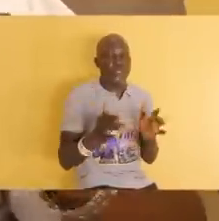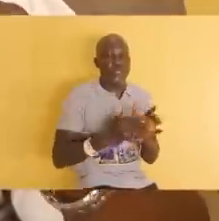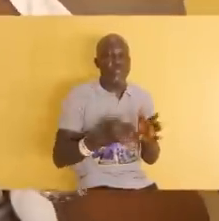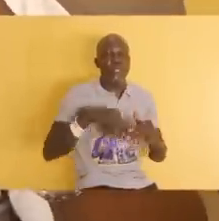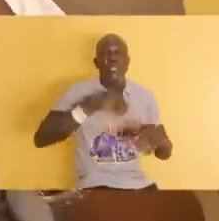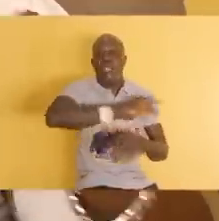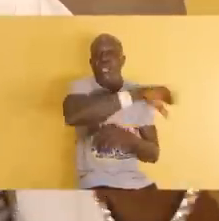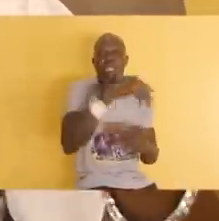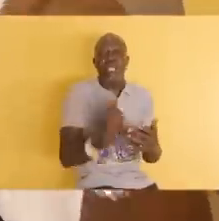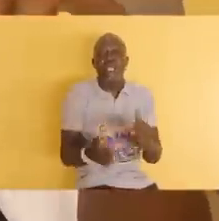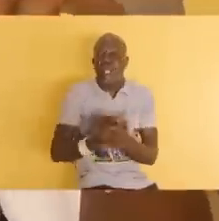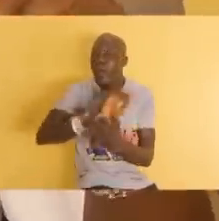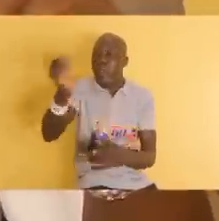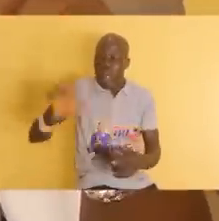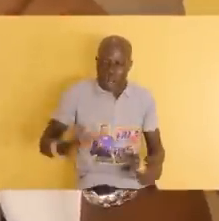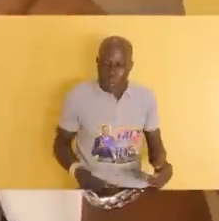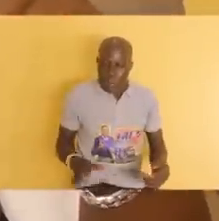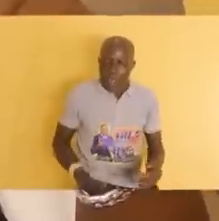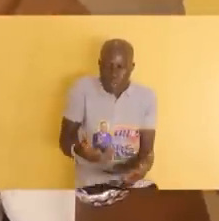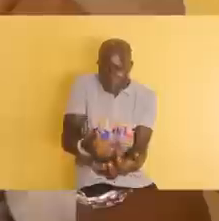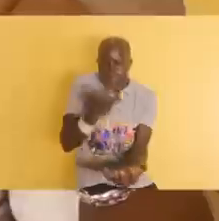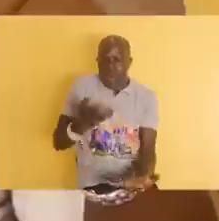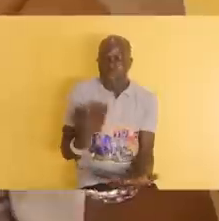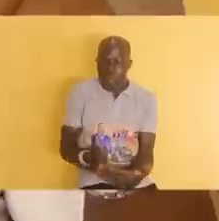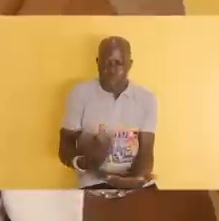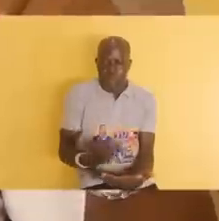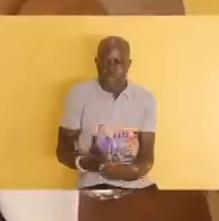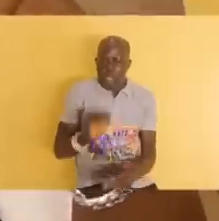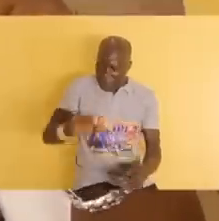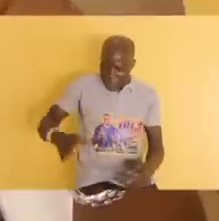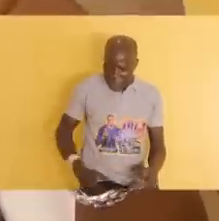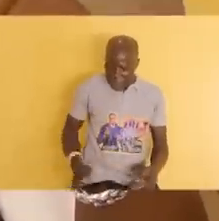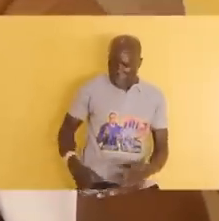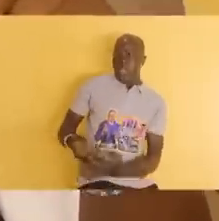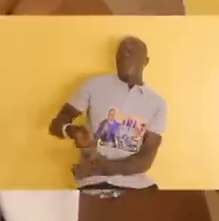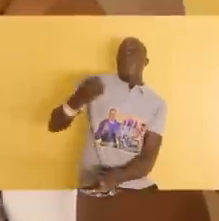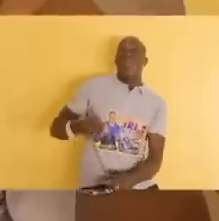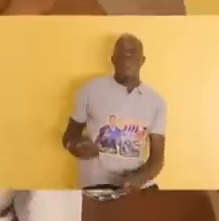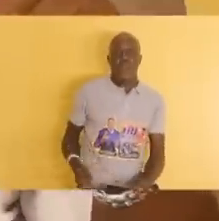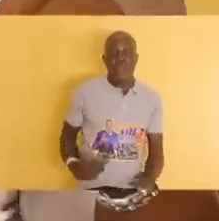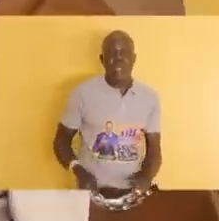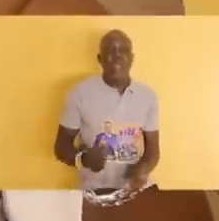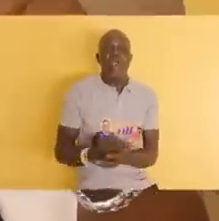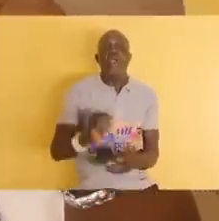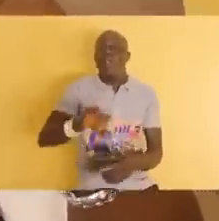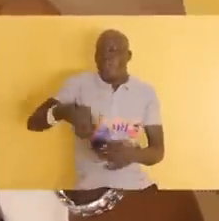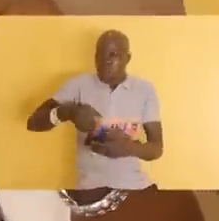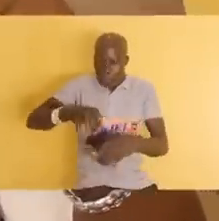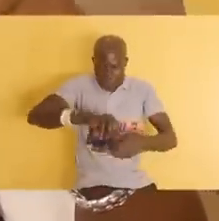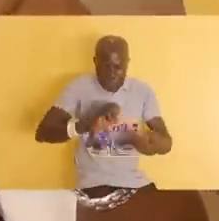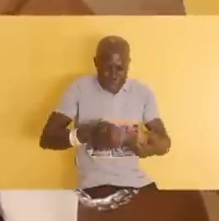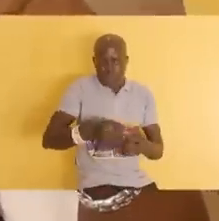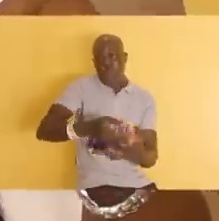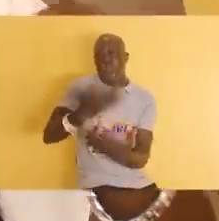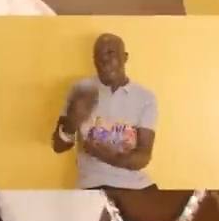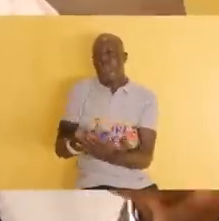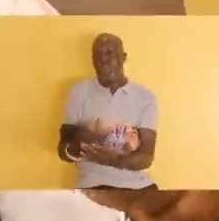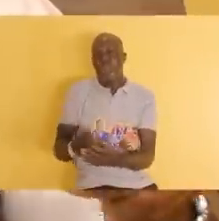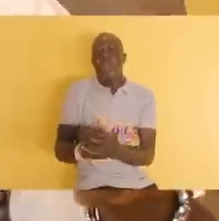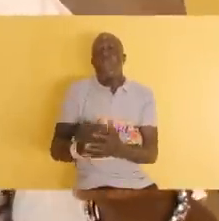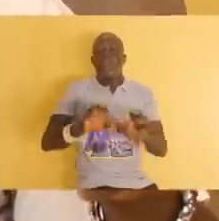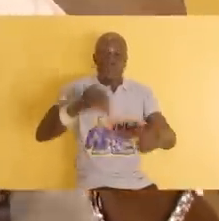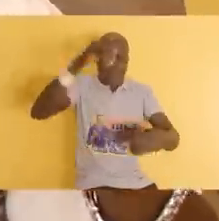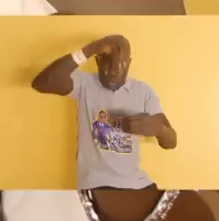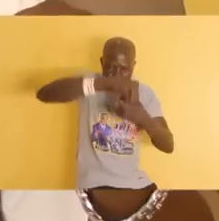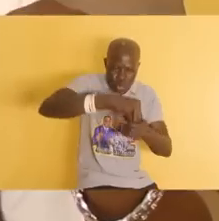In the name of Jesus. In that one that you brought the money. In the pockets you brought the money. In that one that